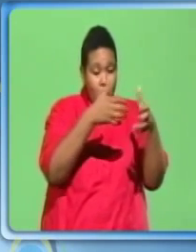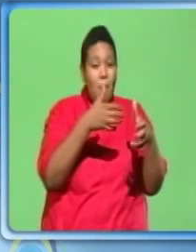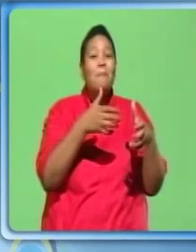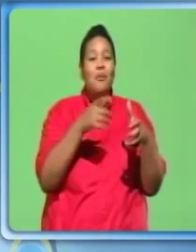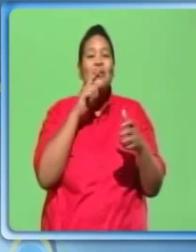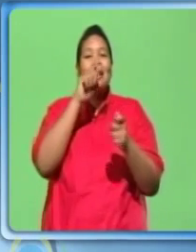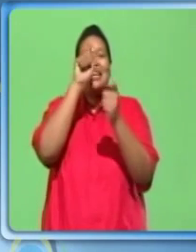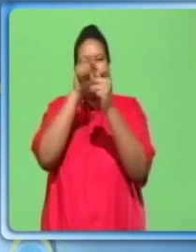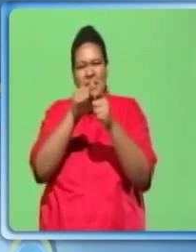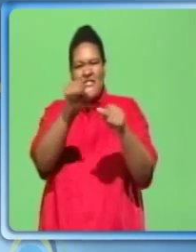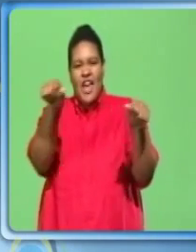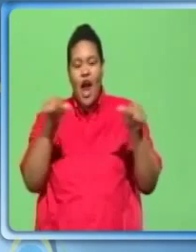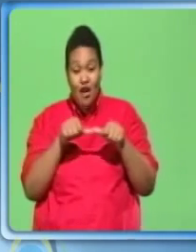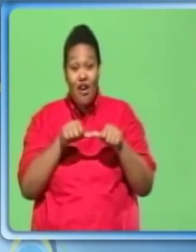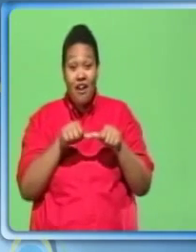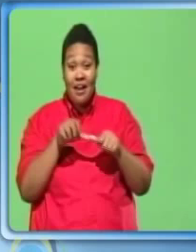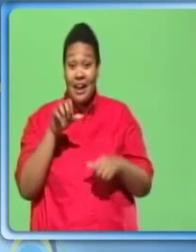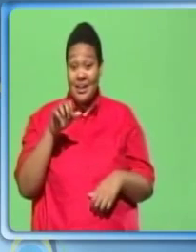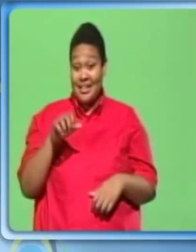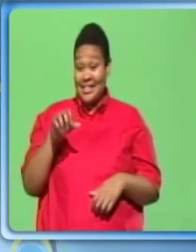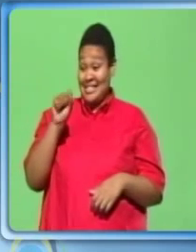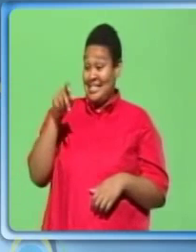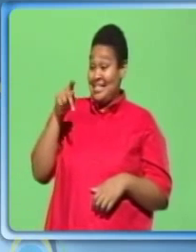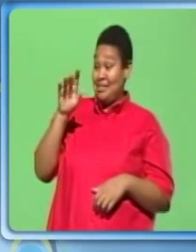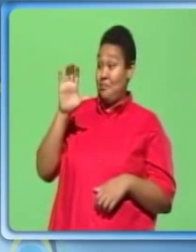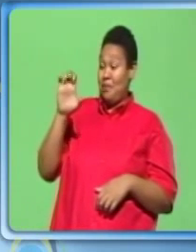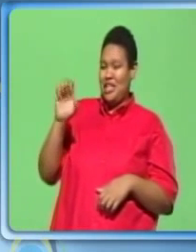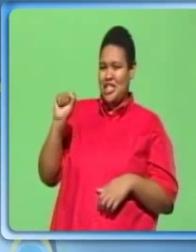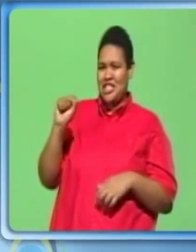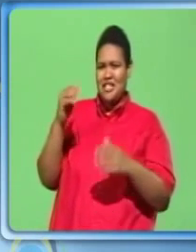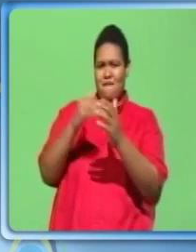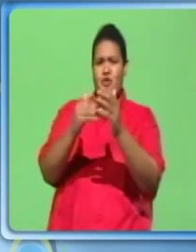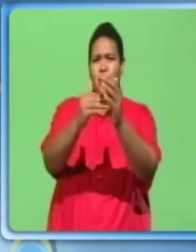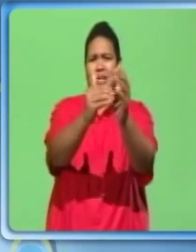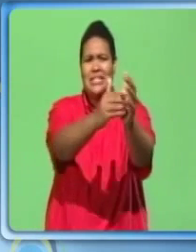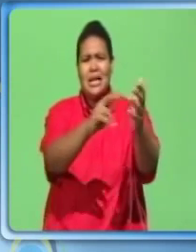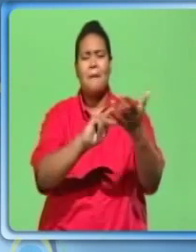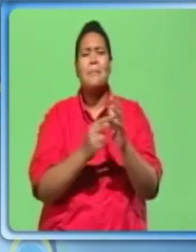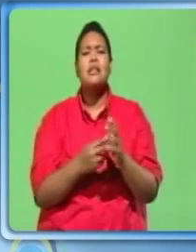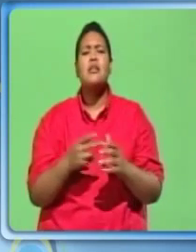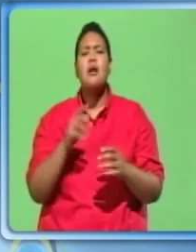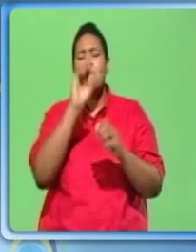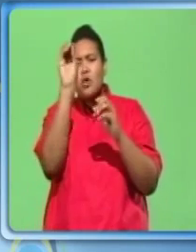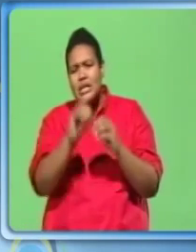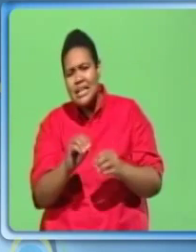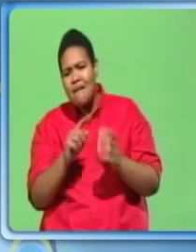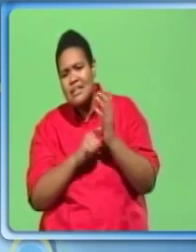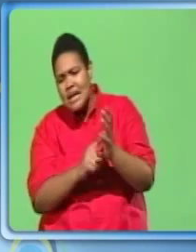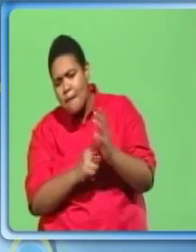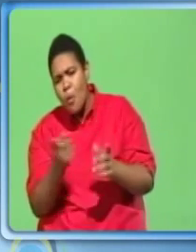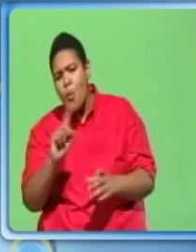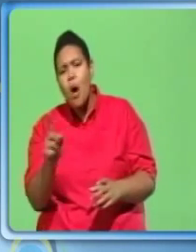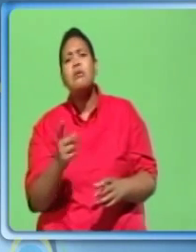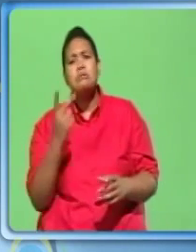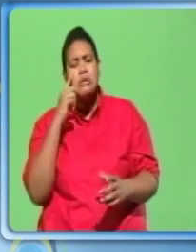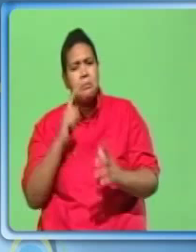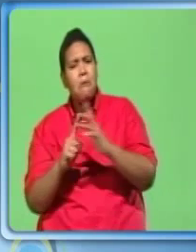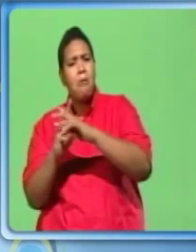area. Species frequency is the percentage of sample units in which a species